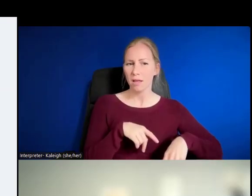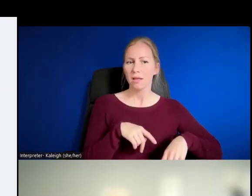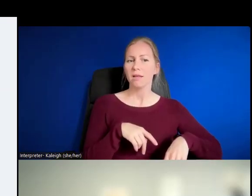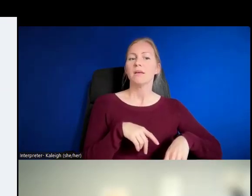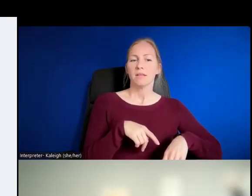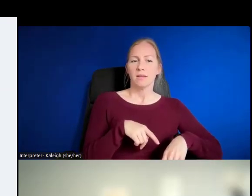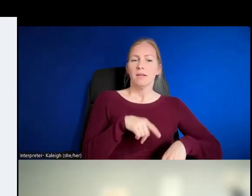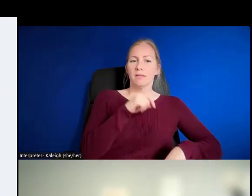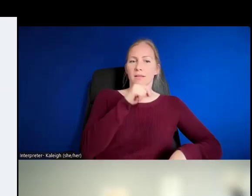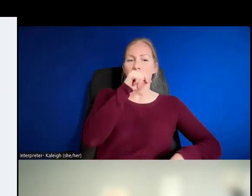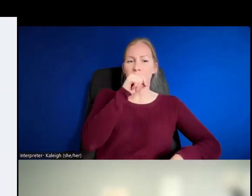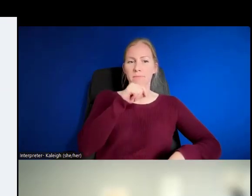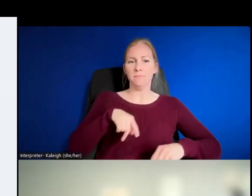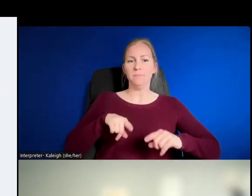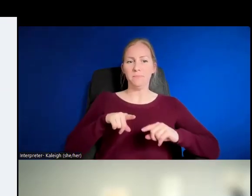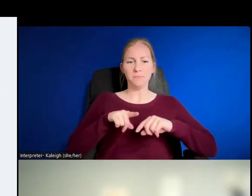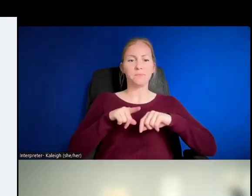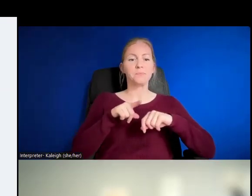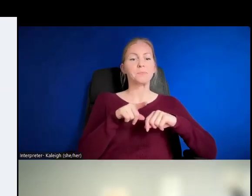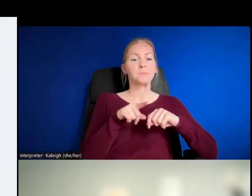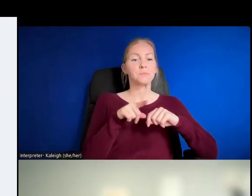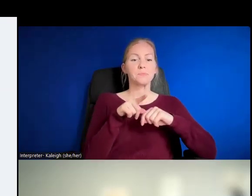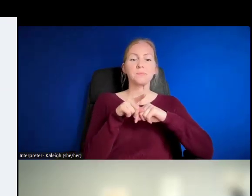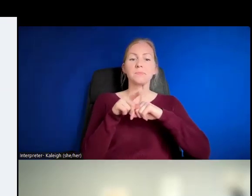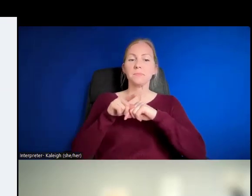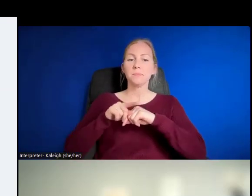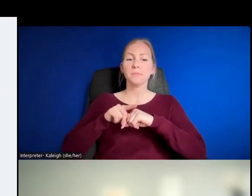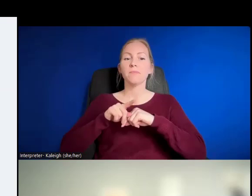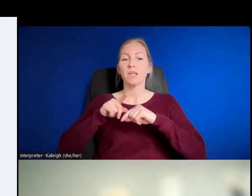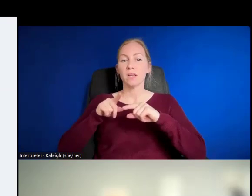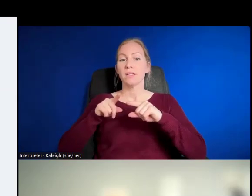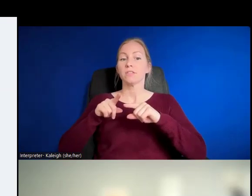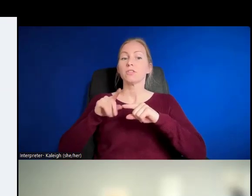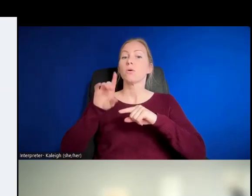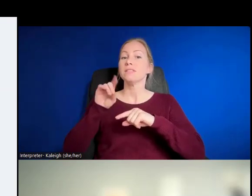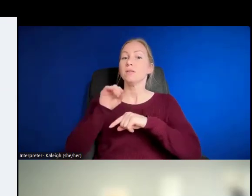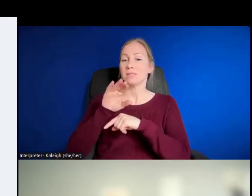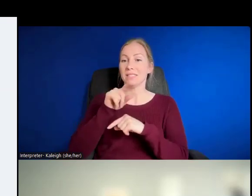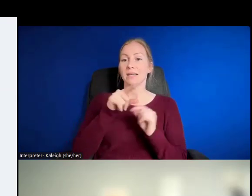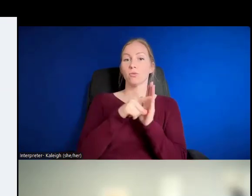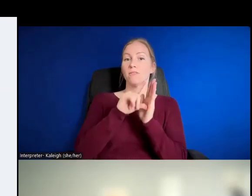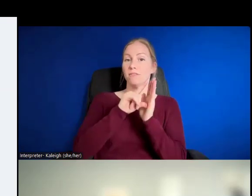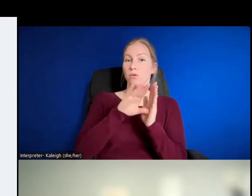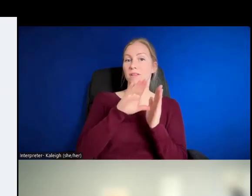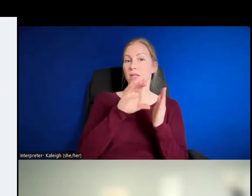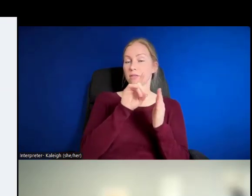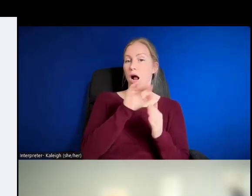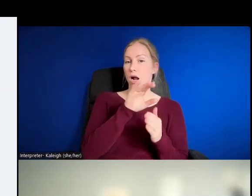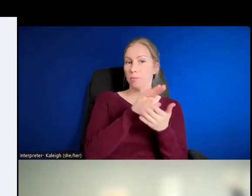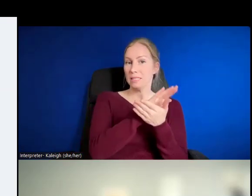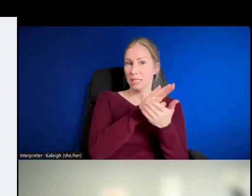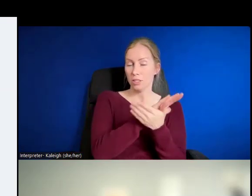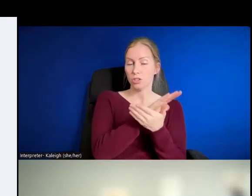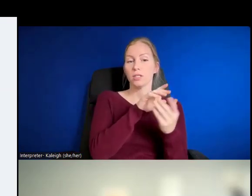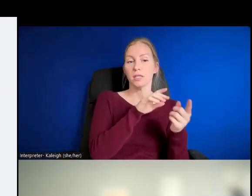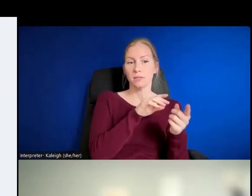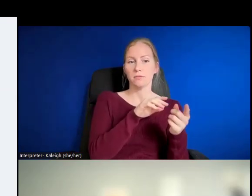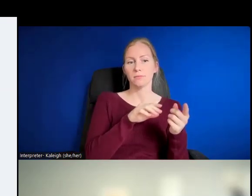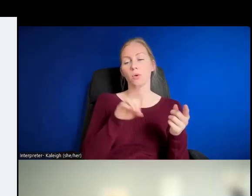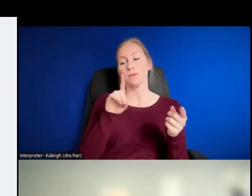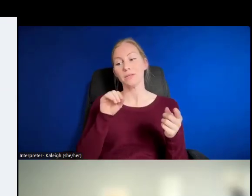shown through DLC's review of documentation that the safeguard that the